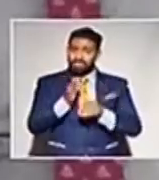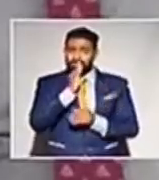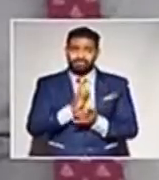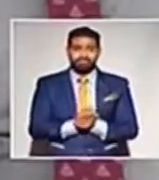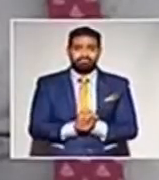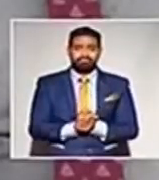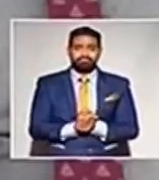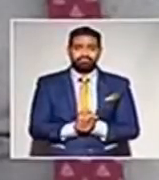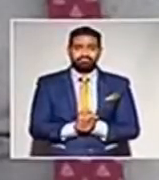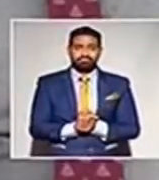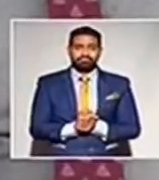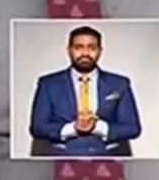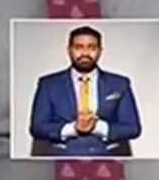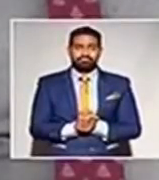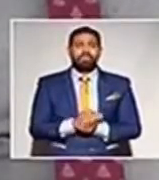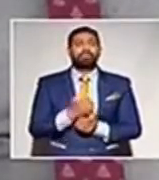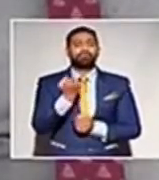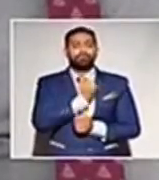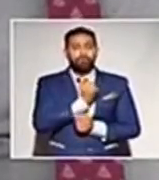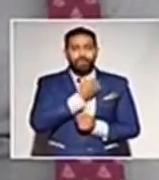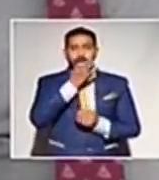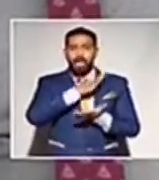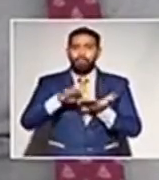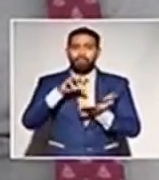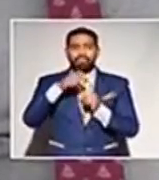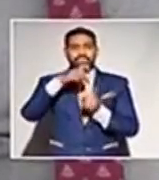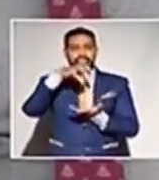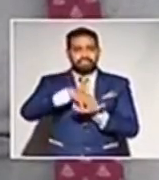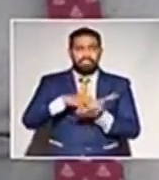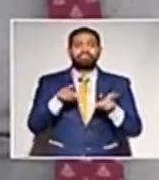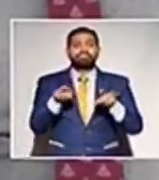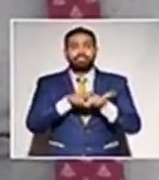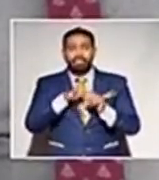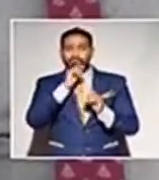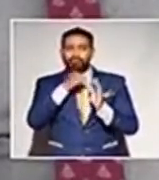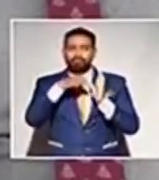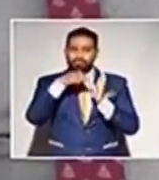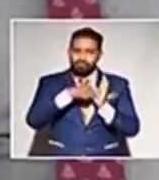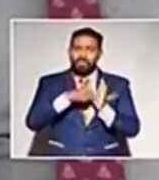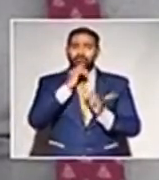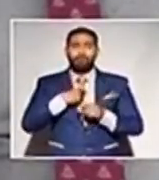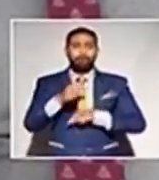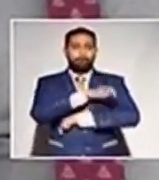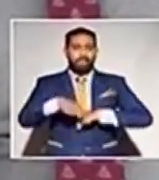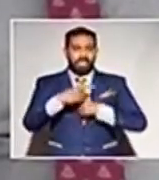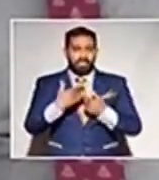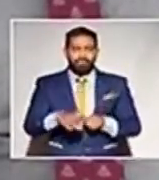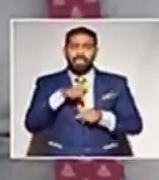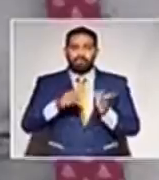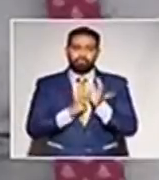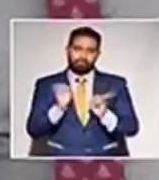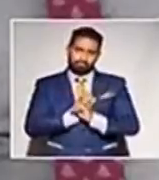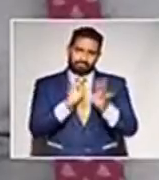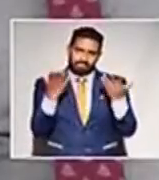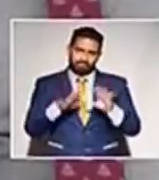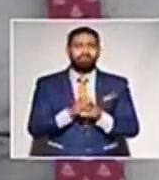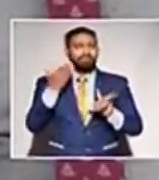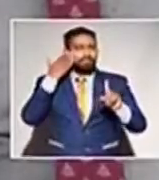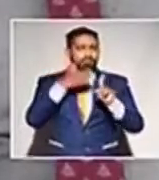Doctors from the Hambantota District and the Northwestern Province organized a media briefing today to comment on the current situation in the